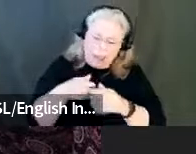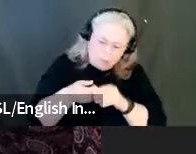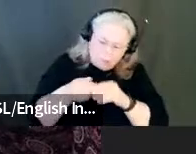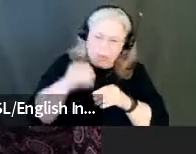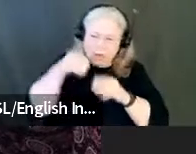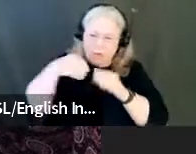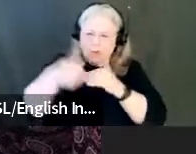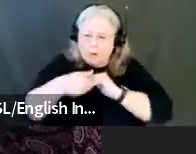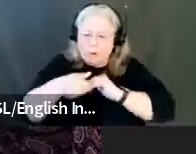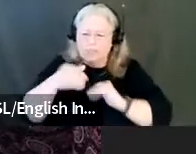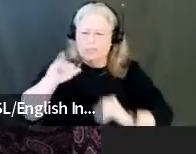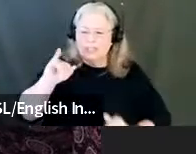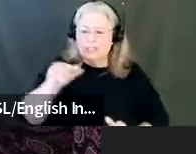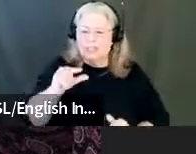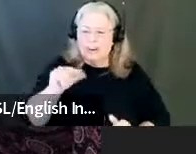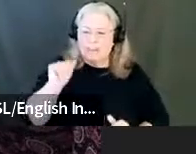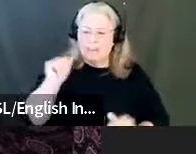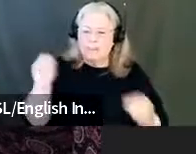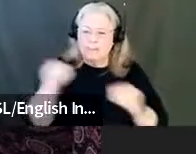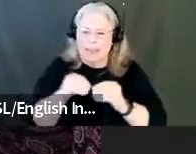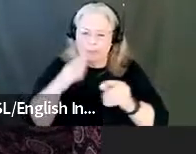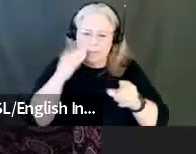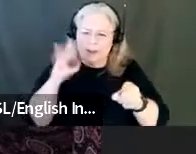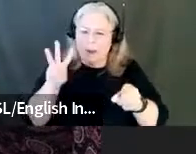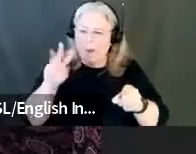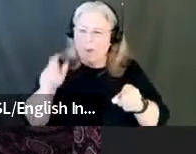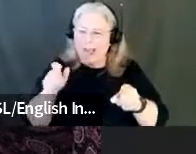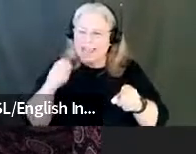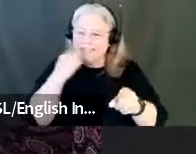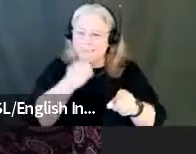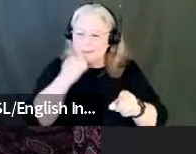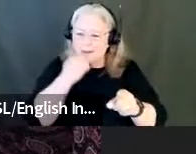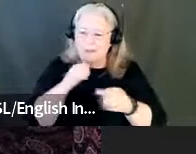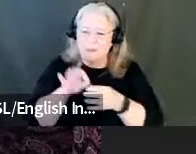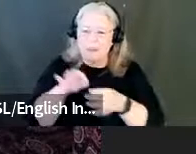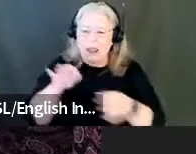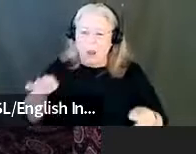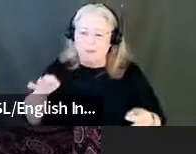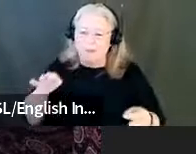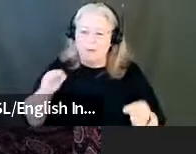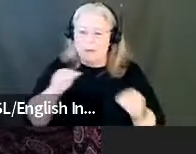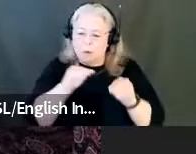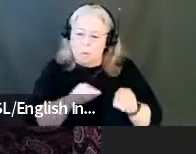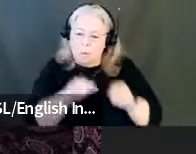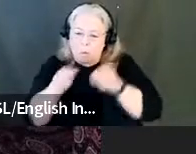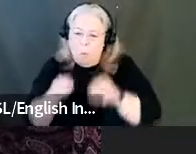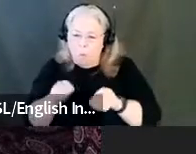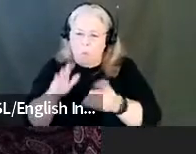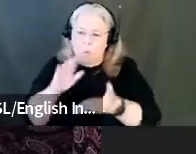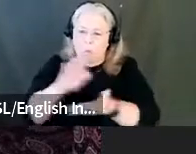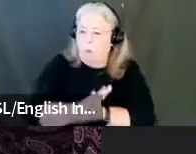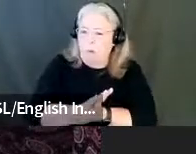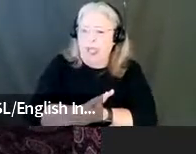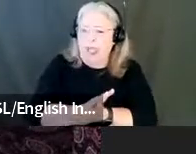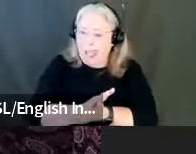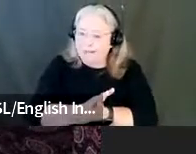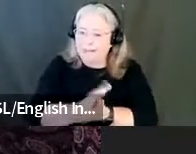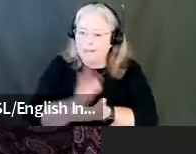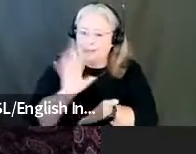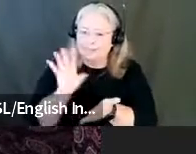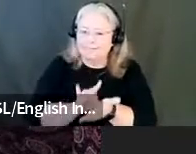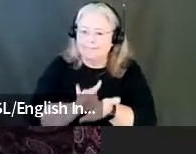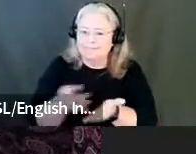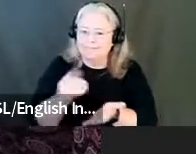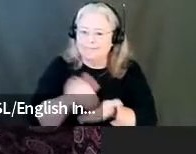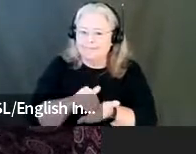my jig back together because of this wax material. Peel it off, move it a quarter inch, push it back down, and I've